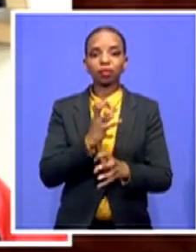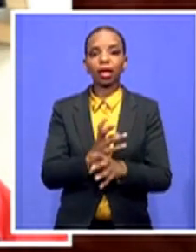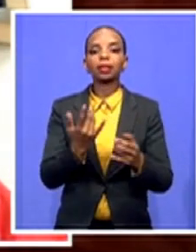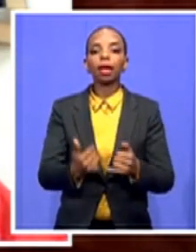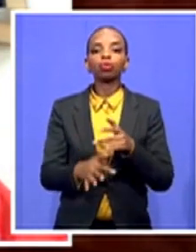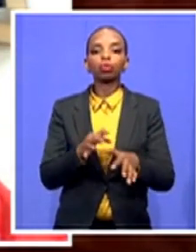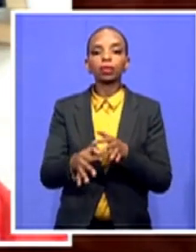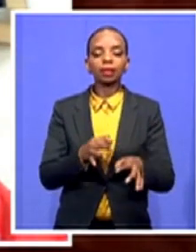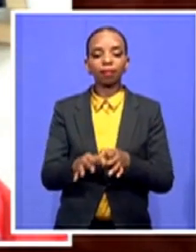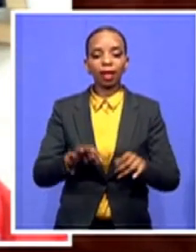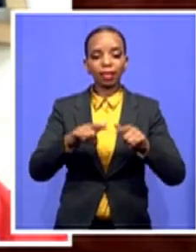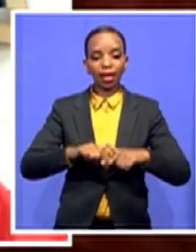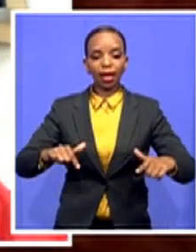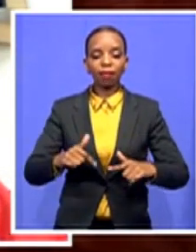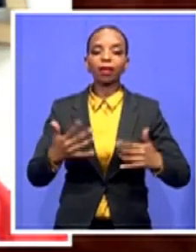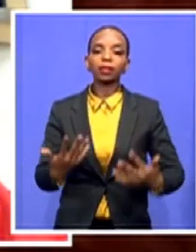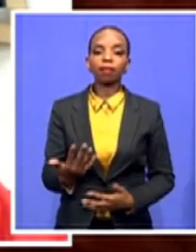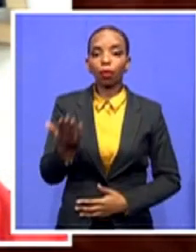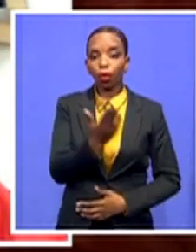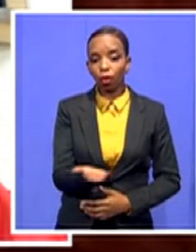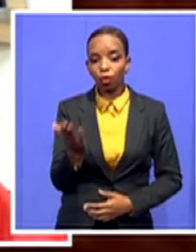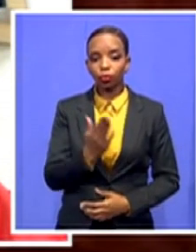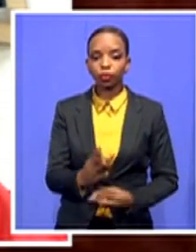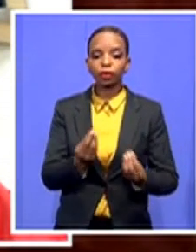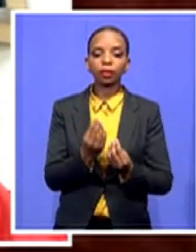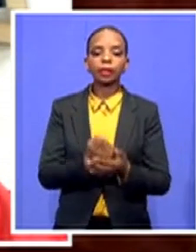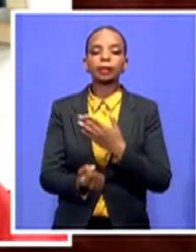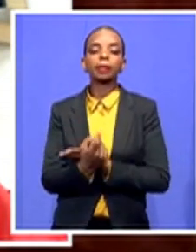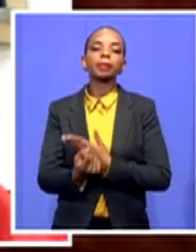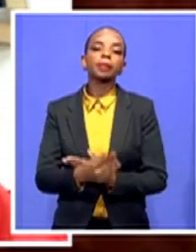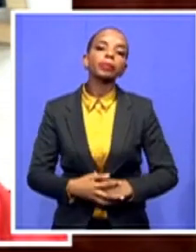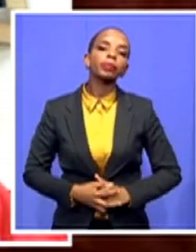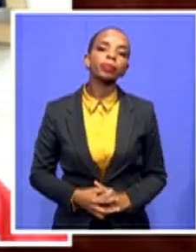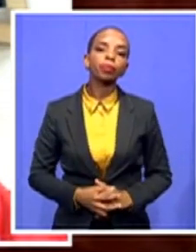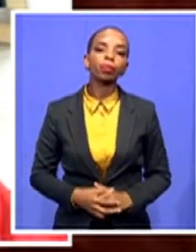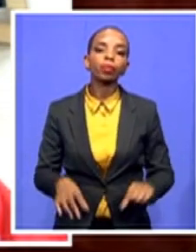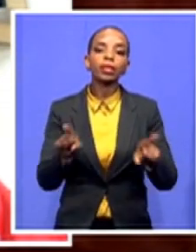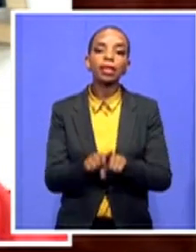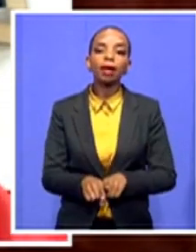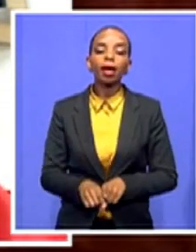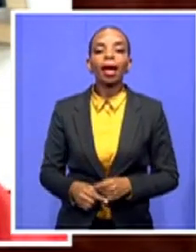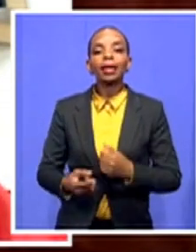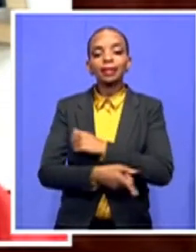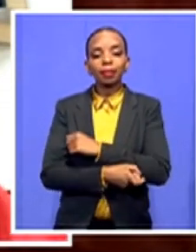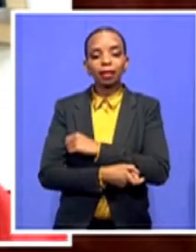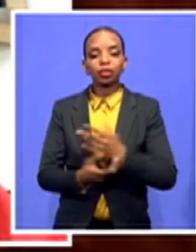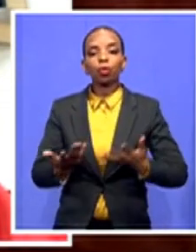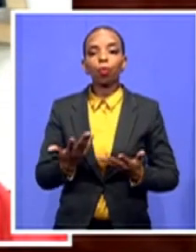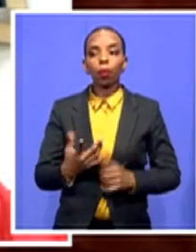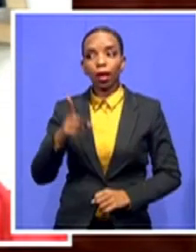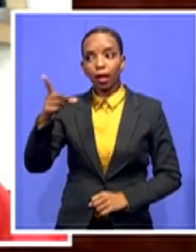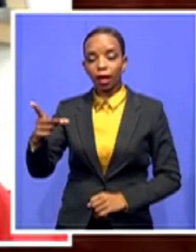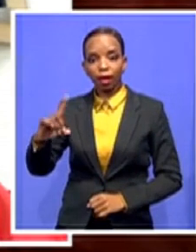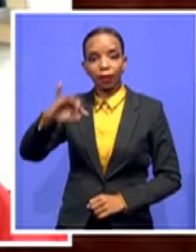The gamemanship, the temptation wherein agencies make reductions unpalatable, e.g., that